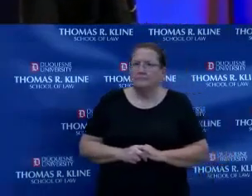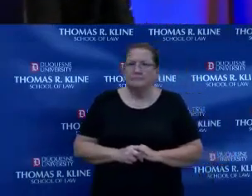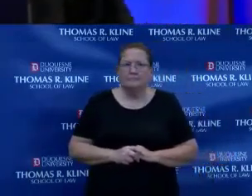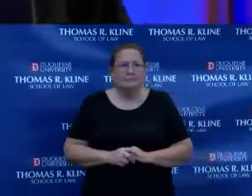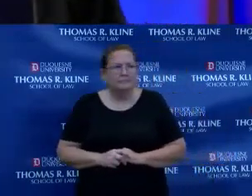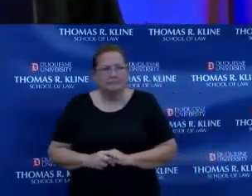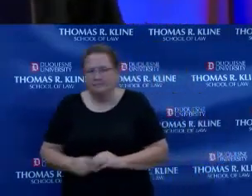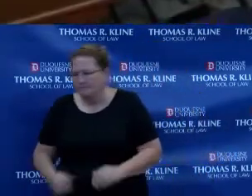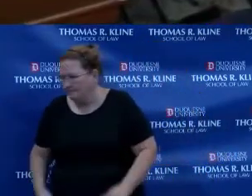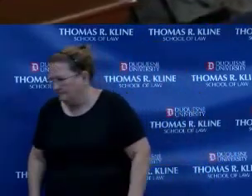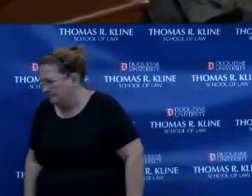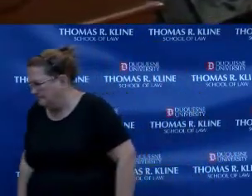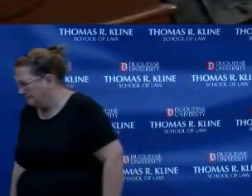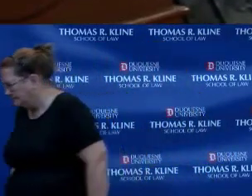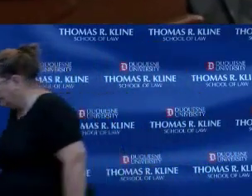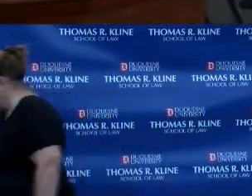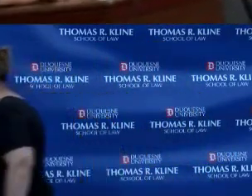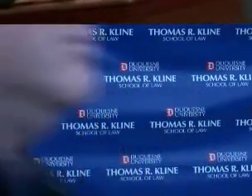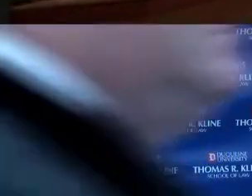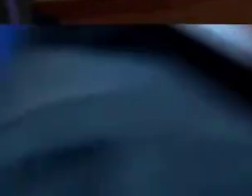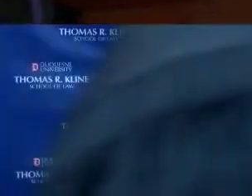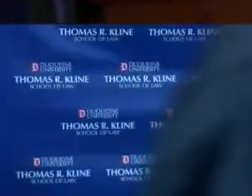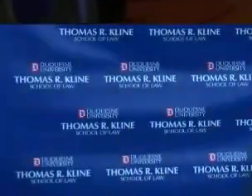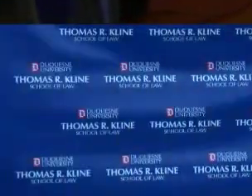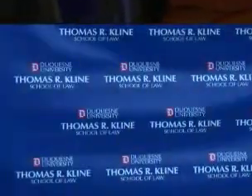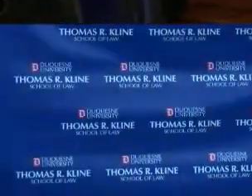Dana Aboud.